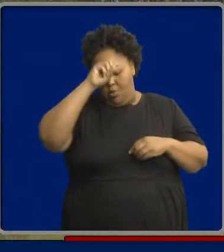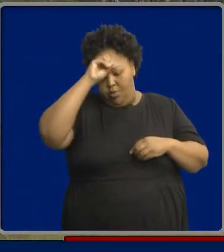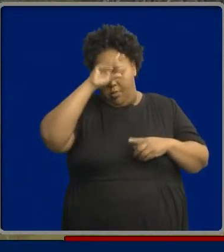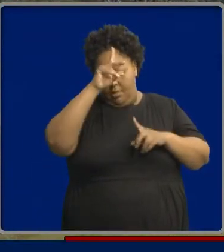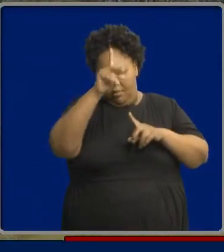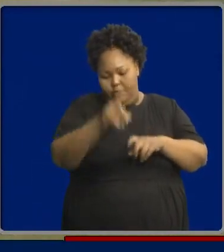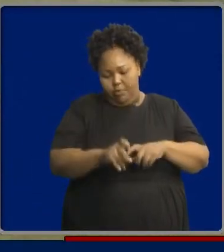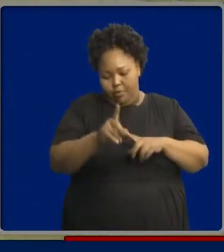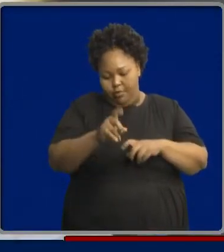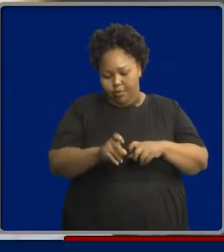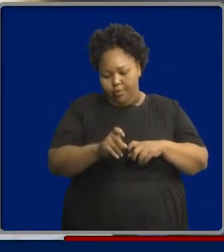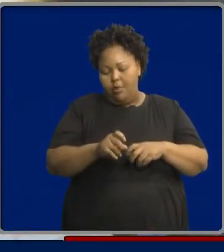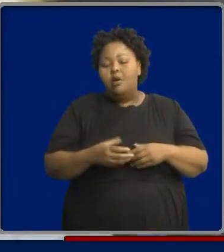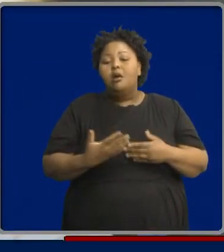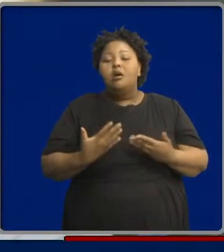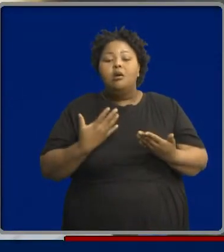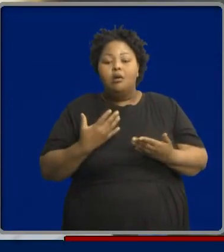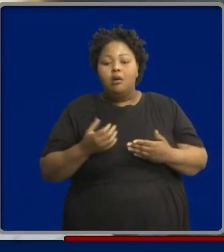2 weeks ago.